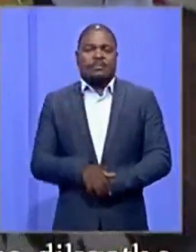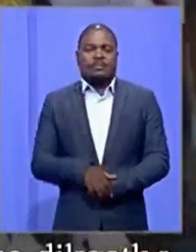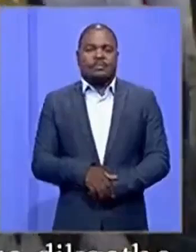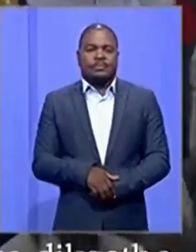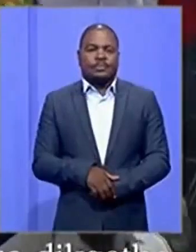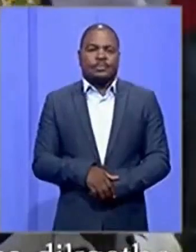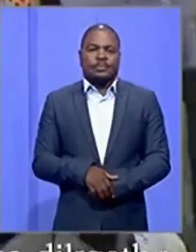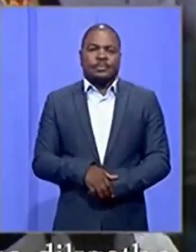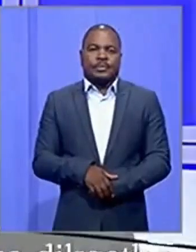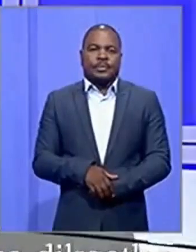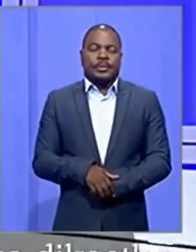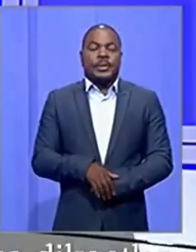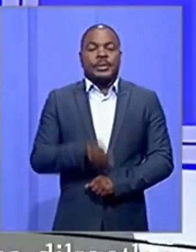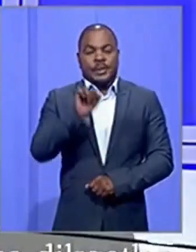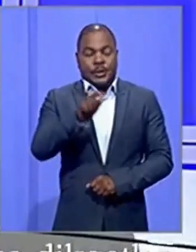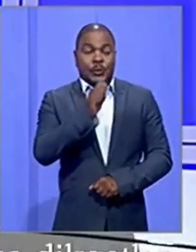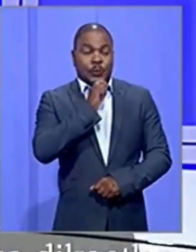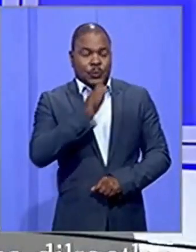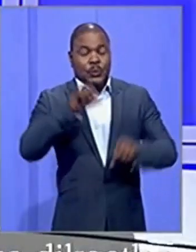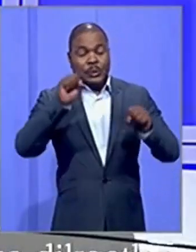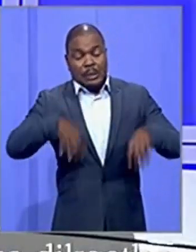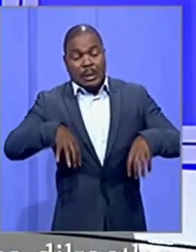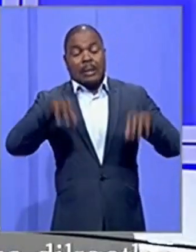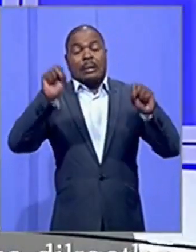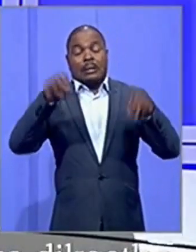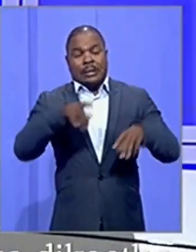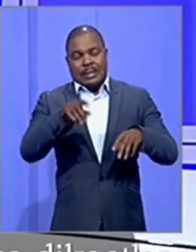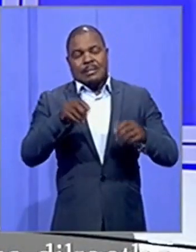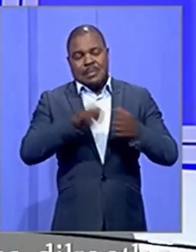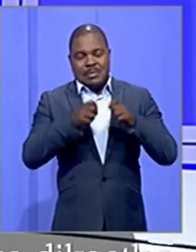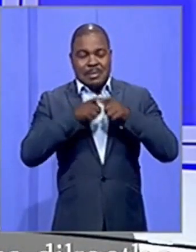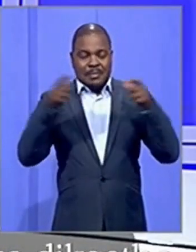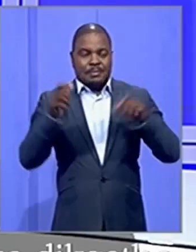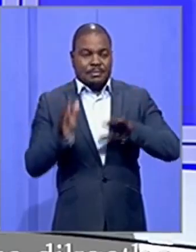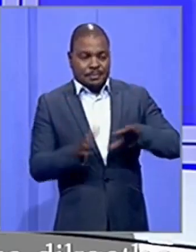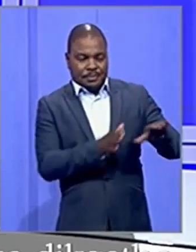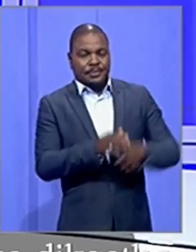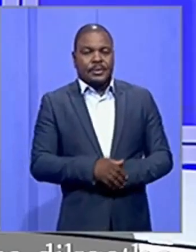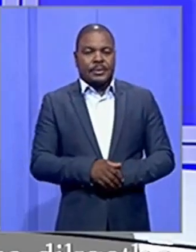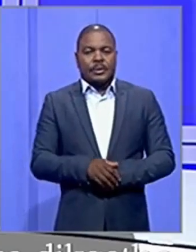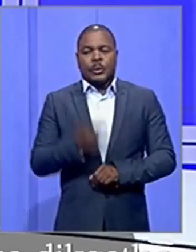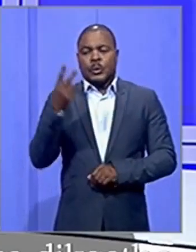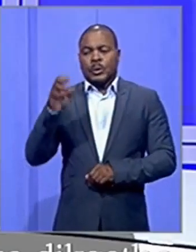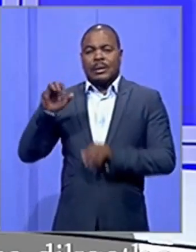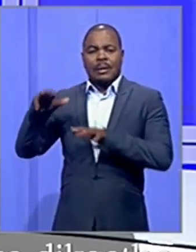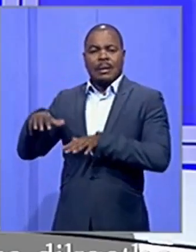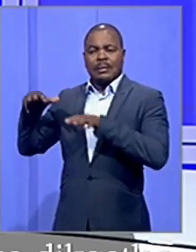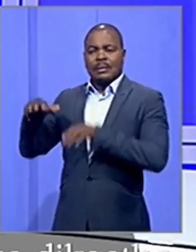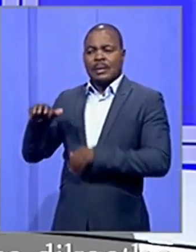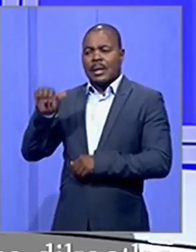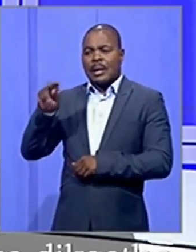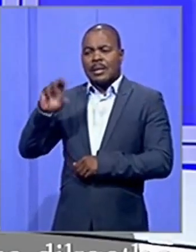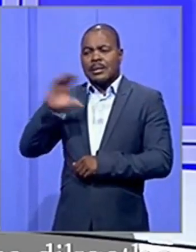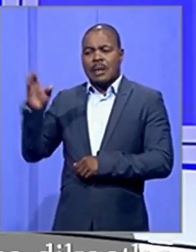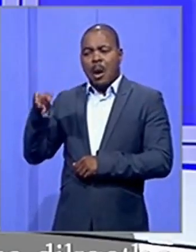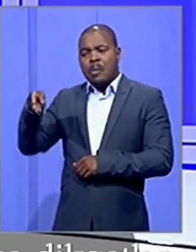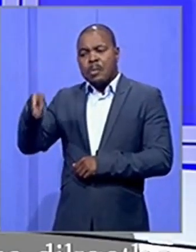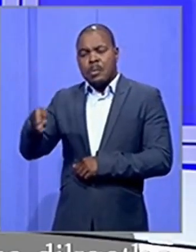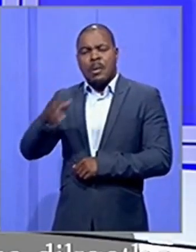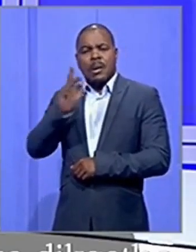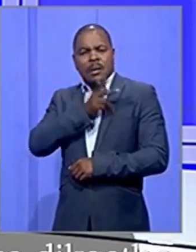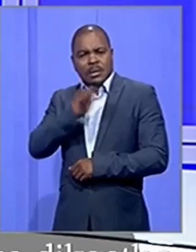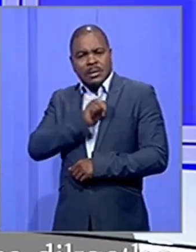South Africa. Ke nnete tima ke mathata maholo Professor. ANC ka 2019 e ne le KwaZulu-Natal kgetlo le